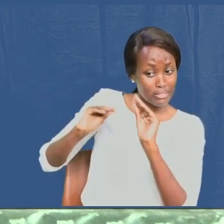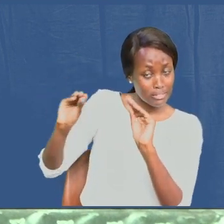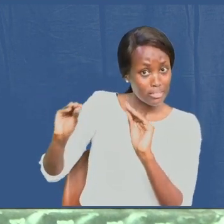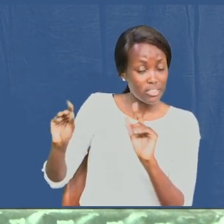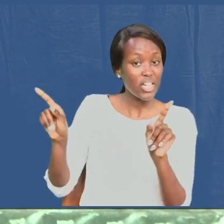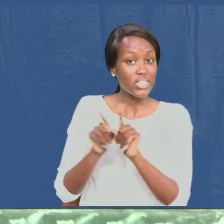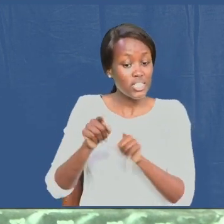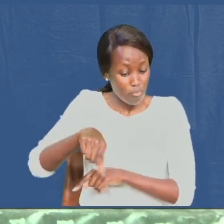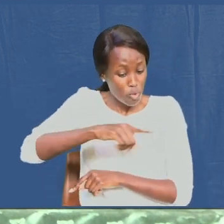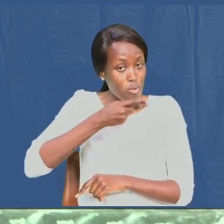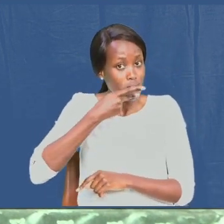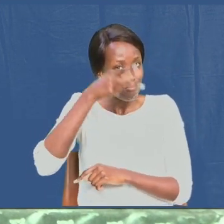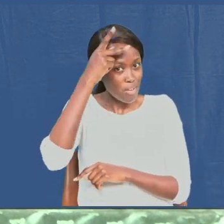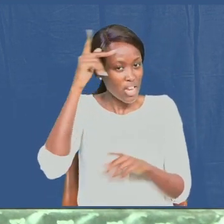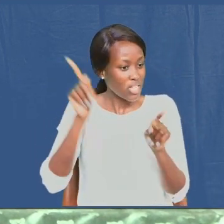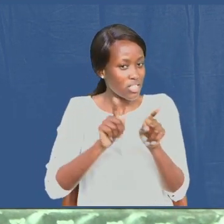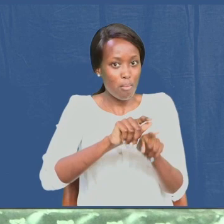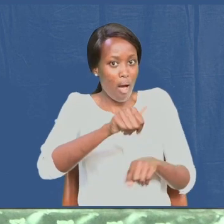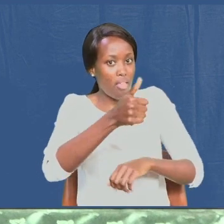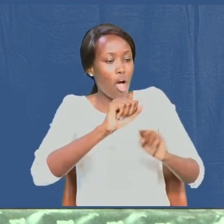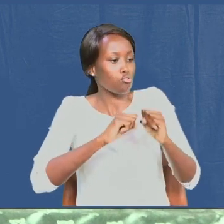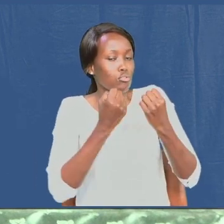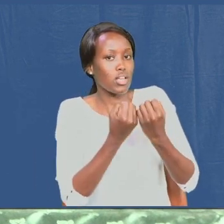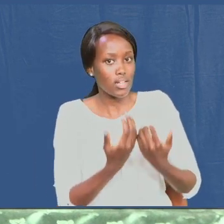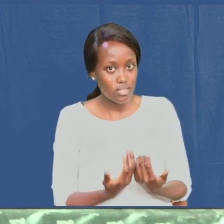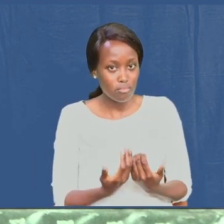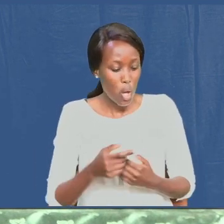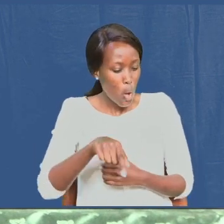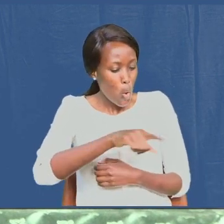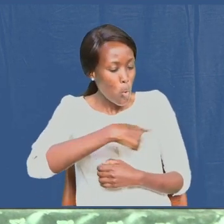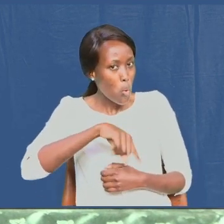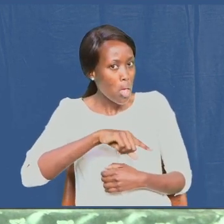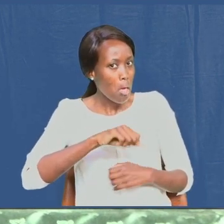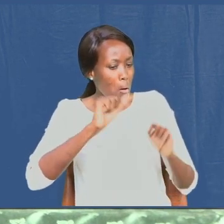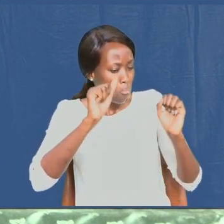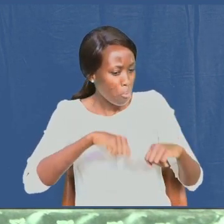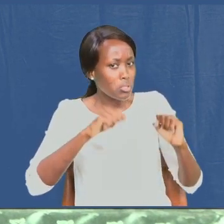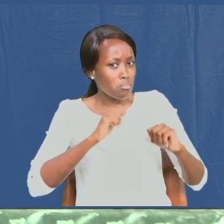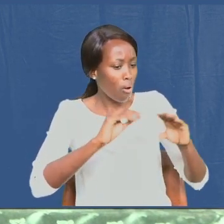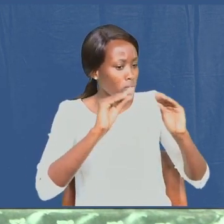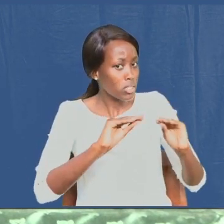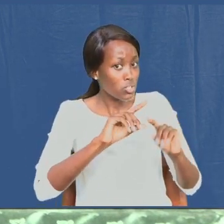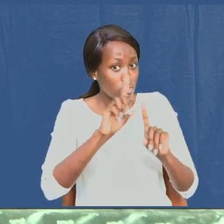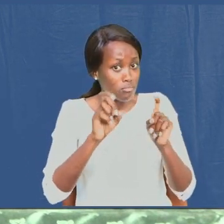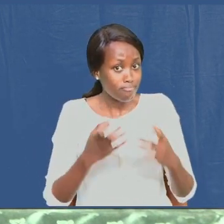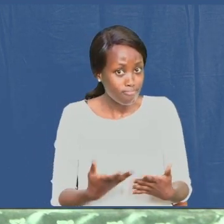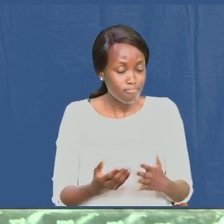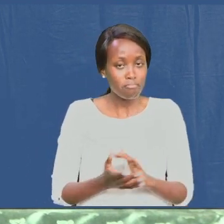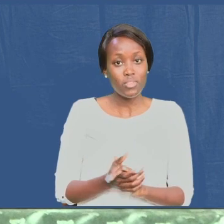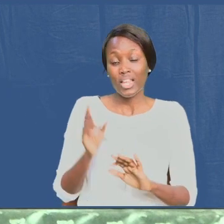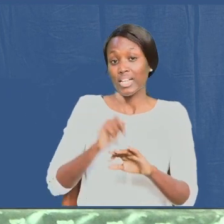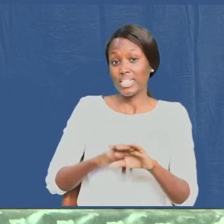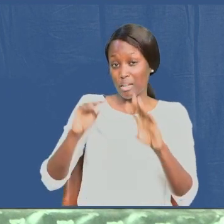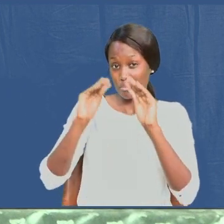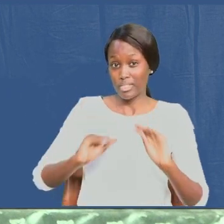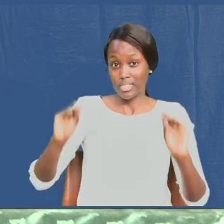us, parents, and the rest of the society, are we up to the task? In teaching, we